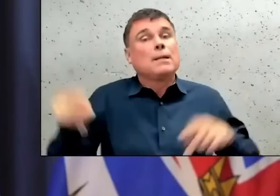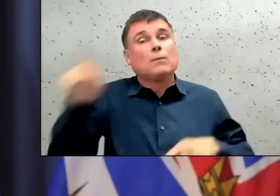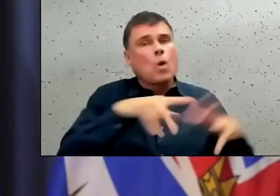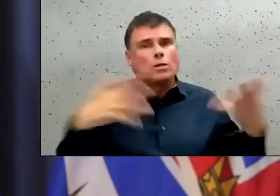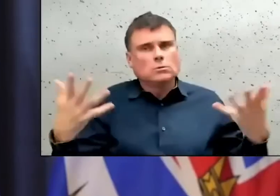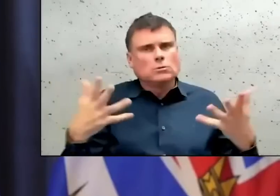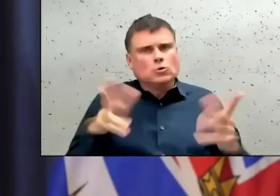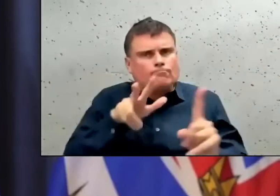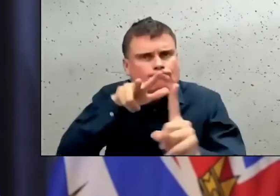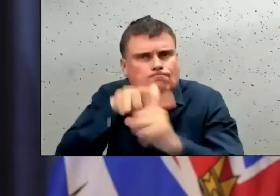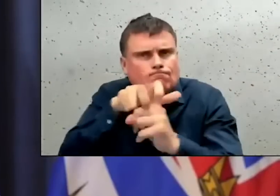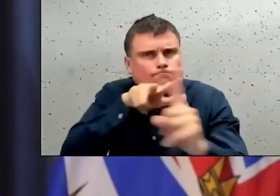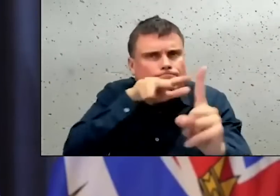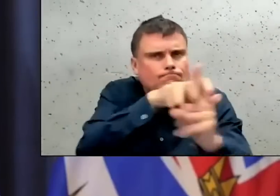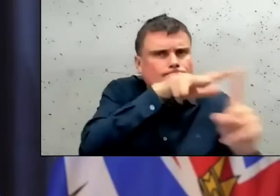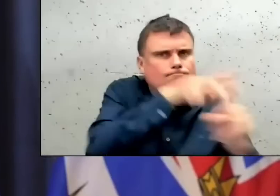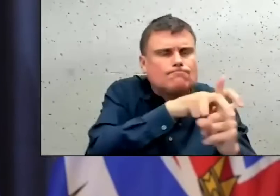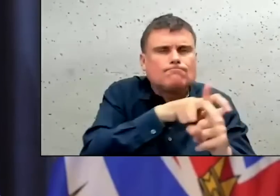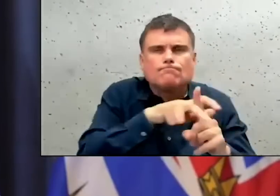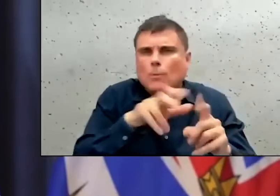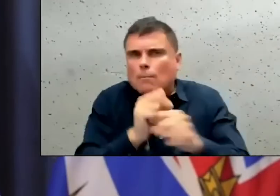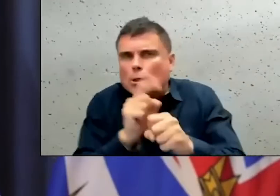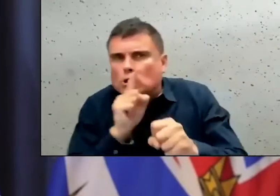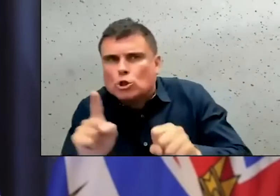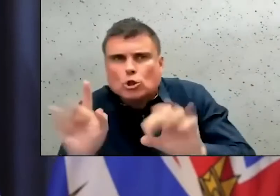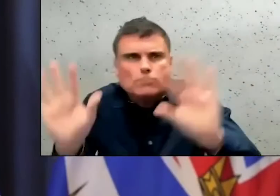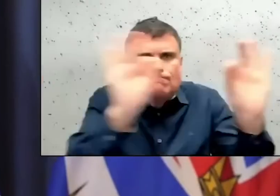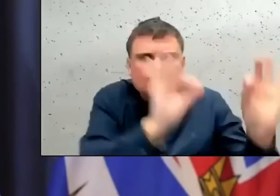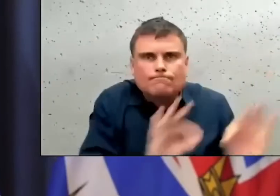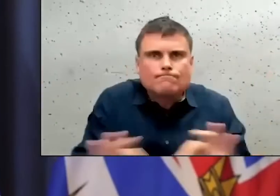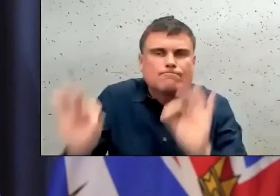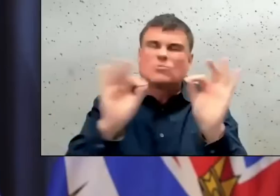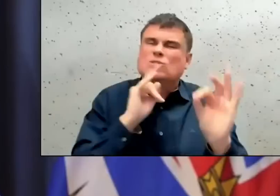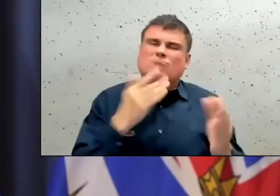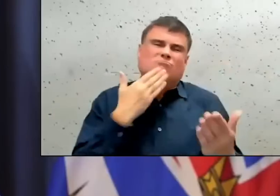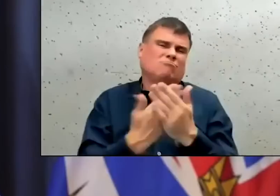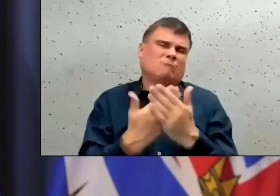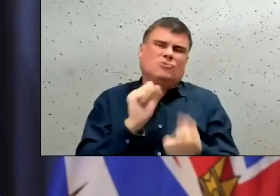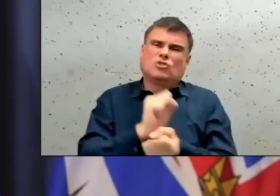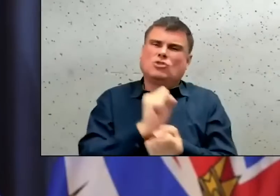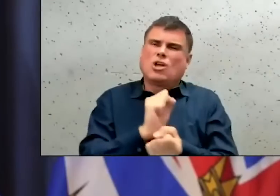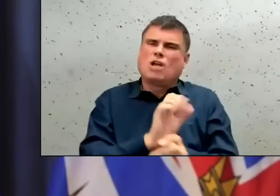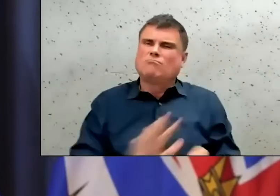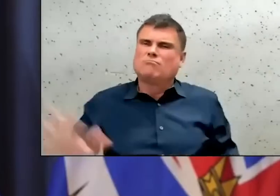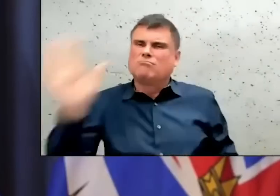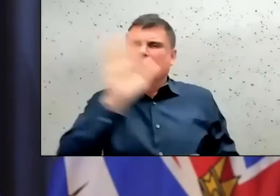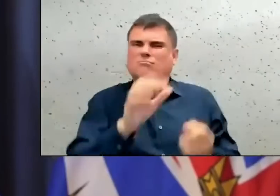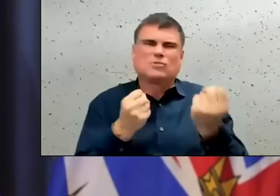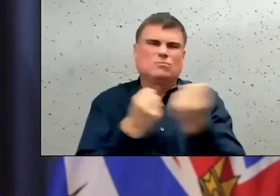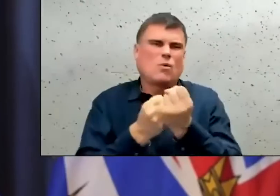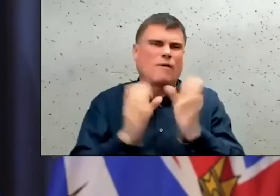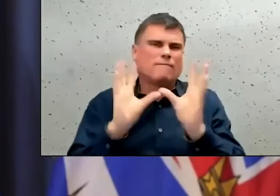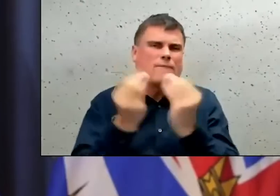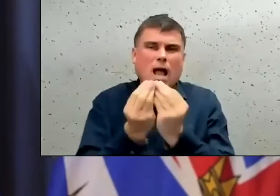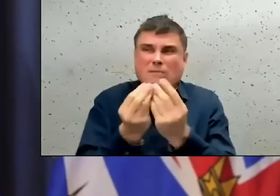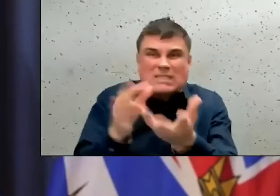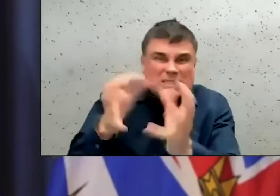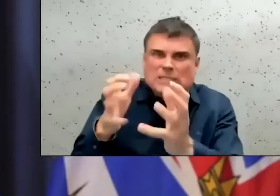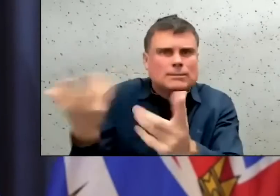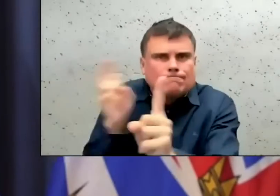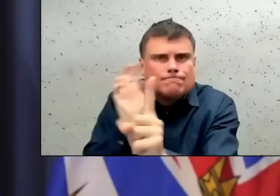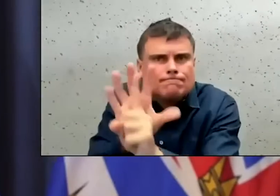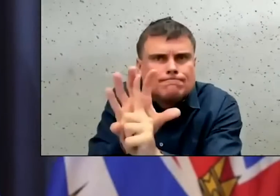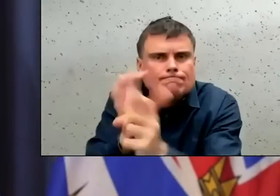and are doing, I think, remarkable work in supporting people at a difficult moment, especially when their COVID test